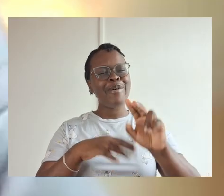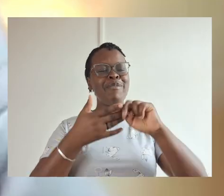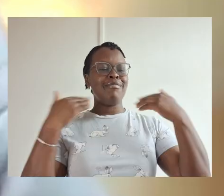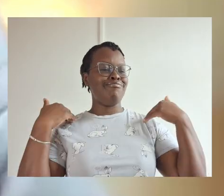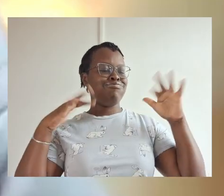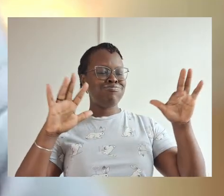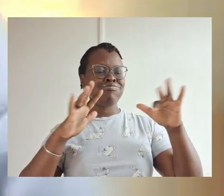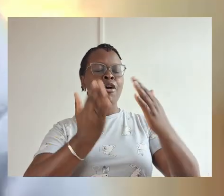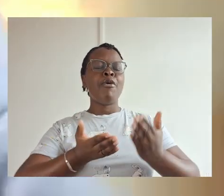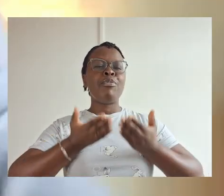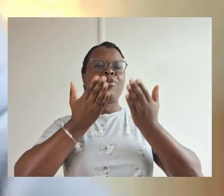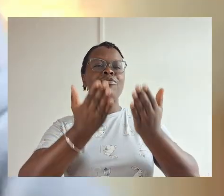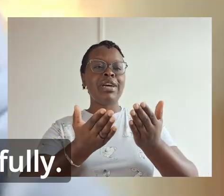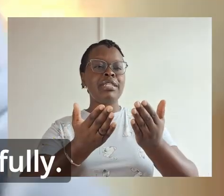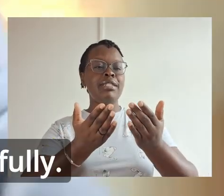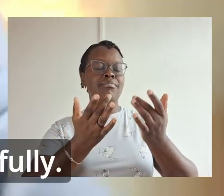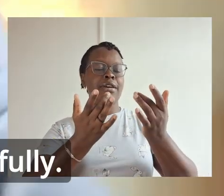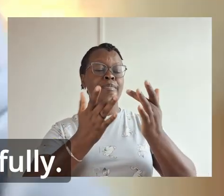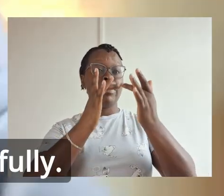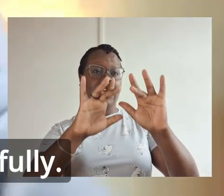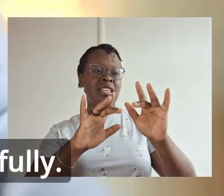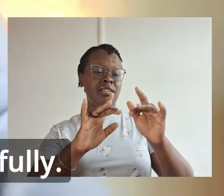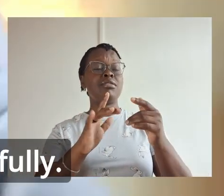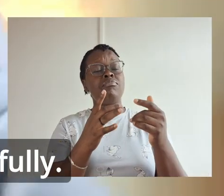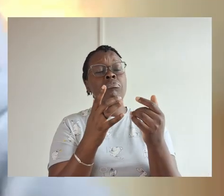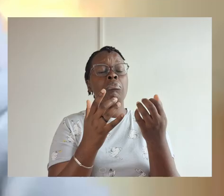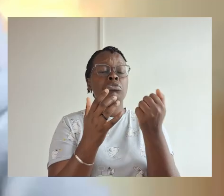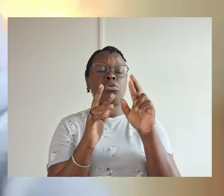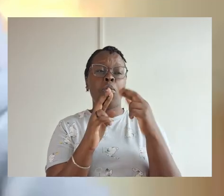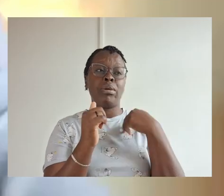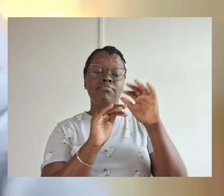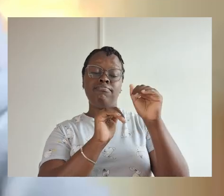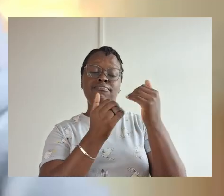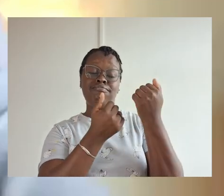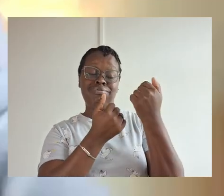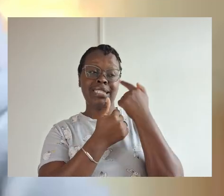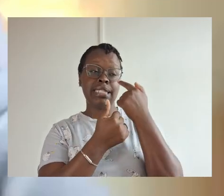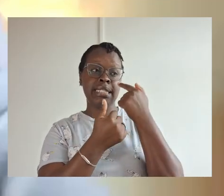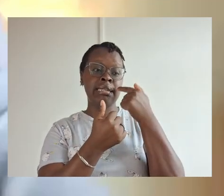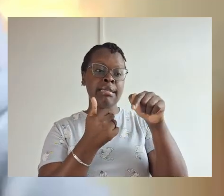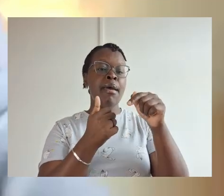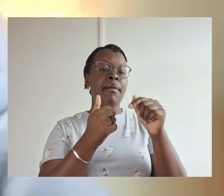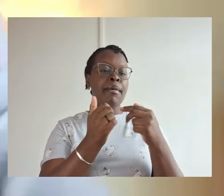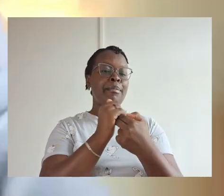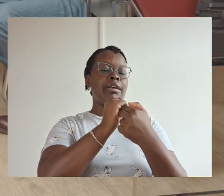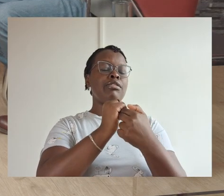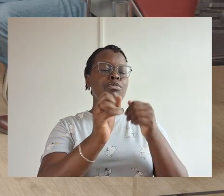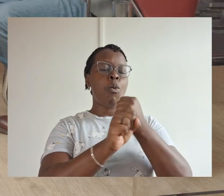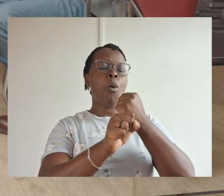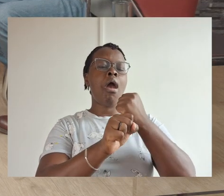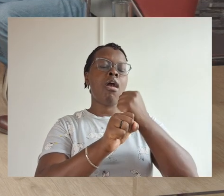to provide internet to the schools that we are going to select, hopefully. So it's a partnership that we are working